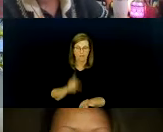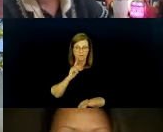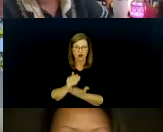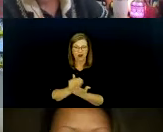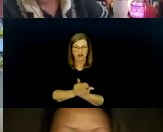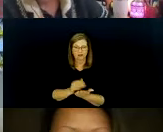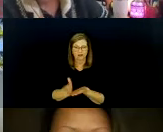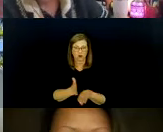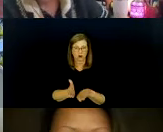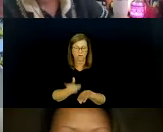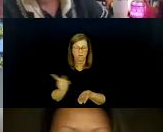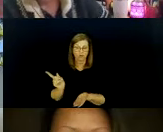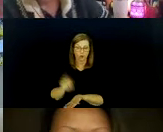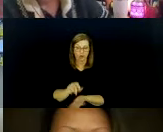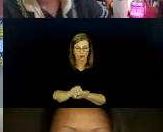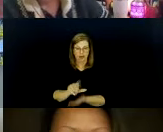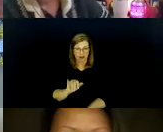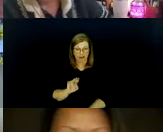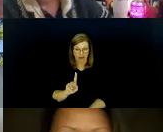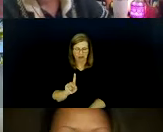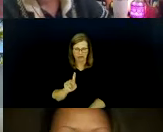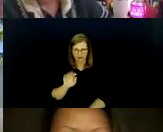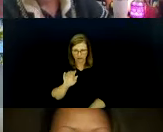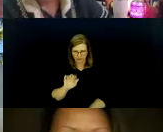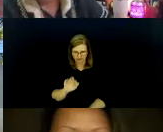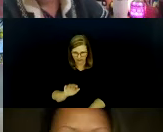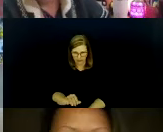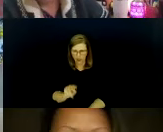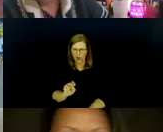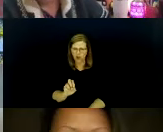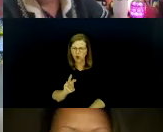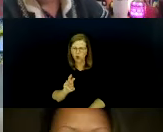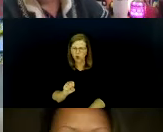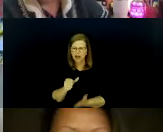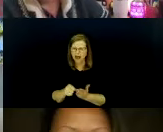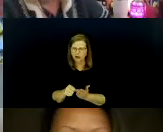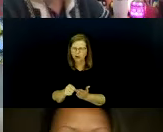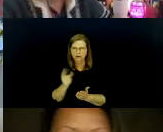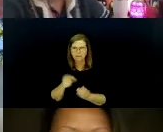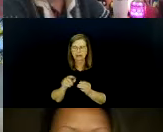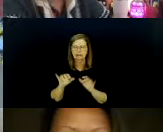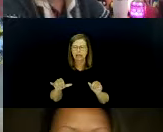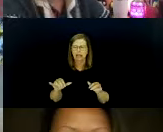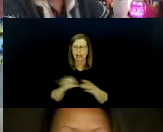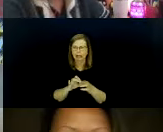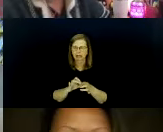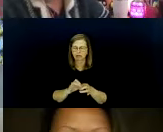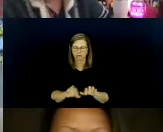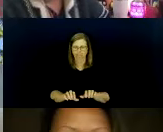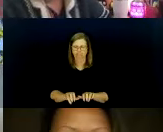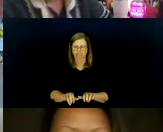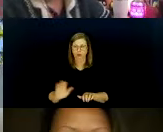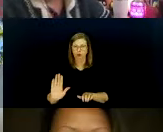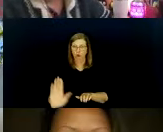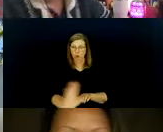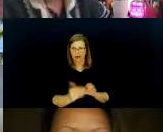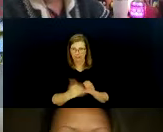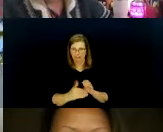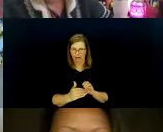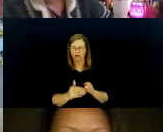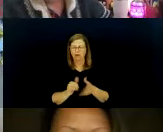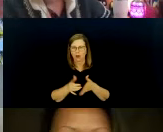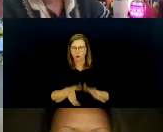go to that link and then scroll down to newsletters, and there's something about staying connected, and you can enter your email address, and that way